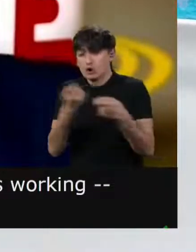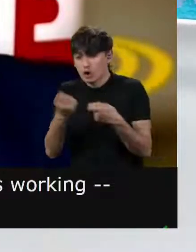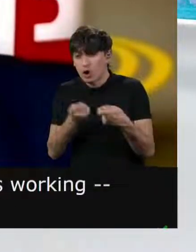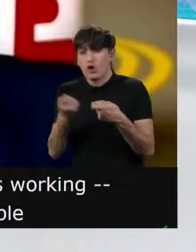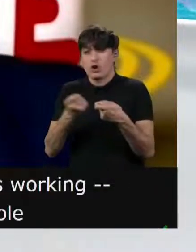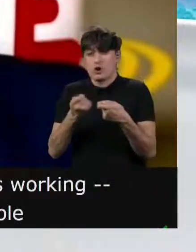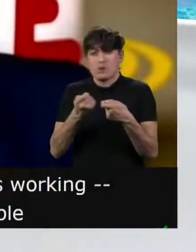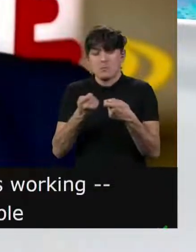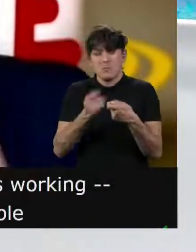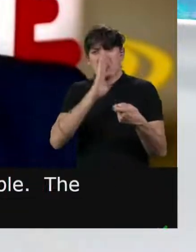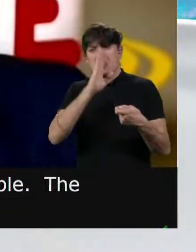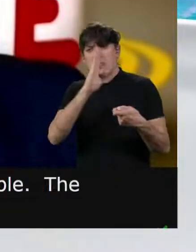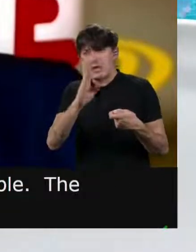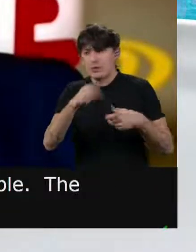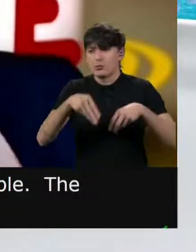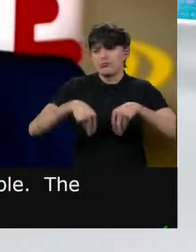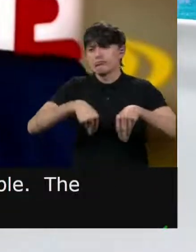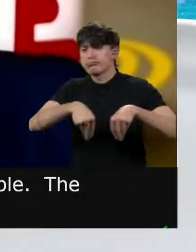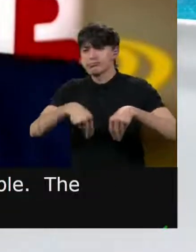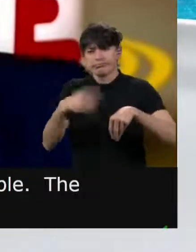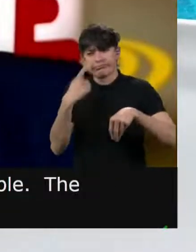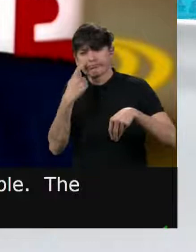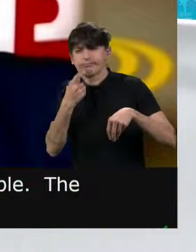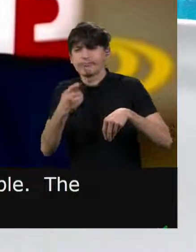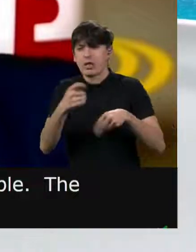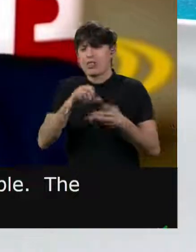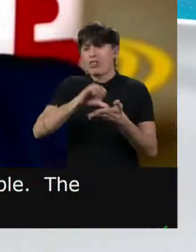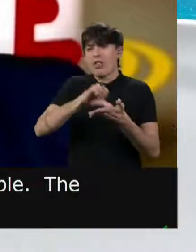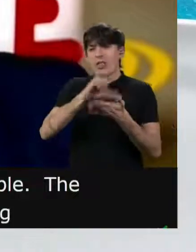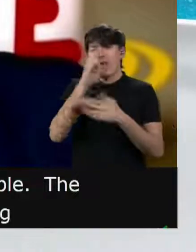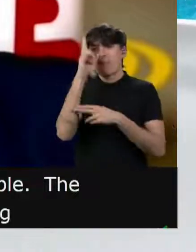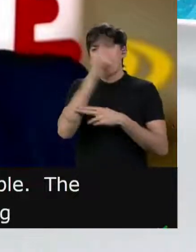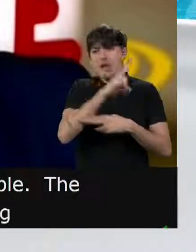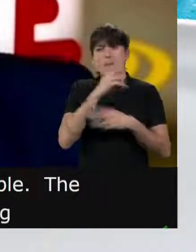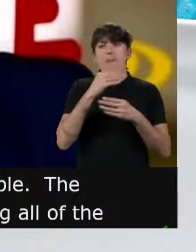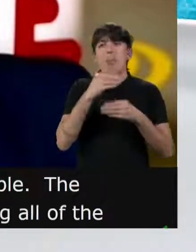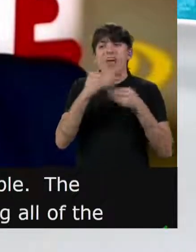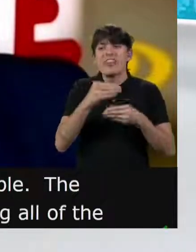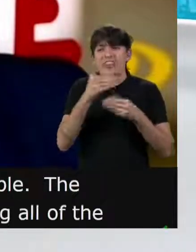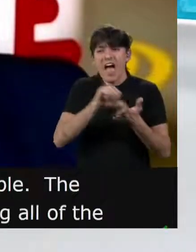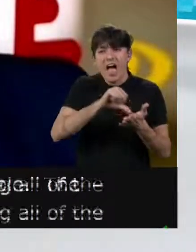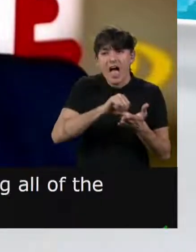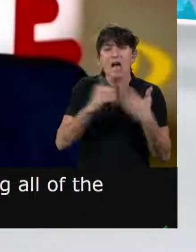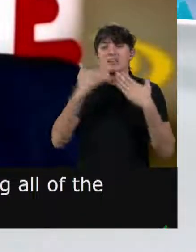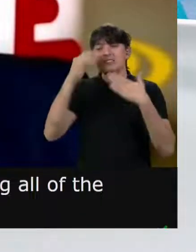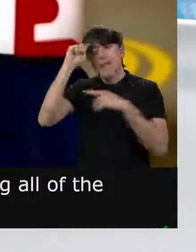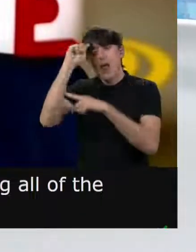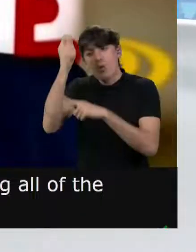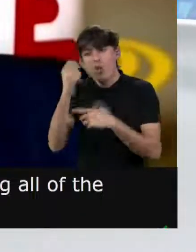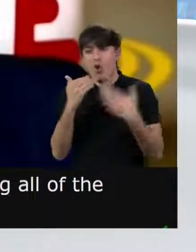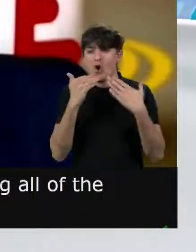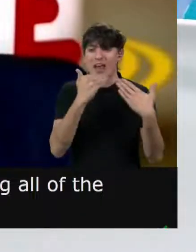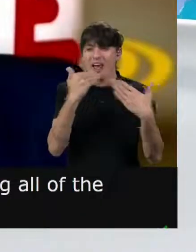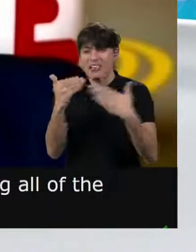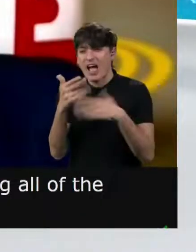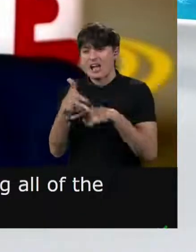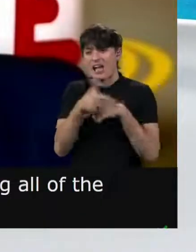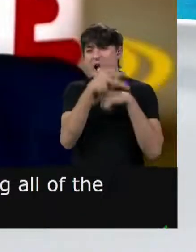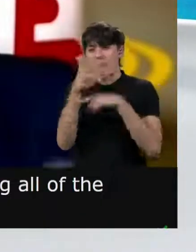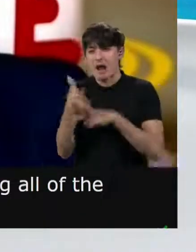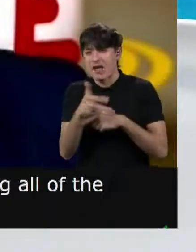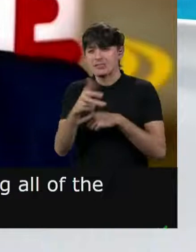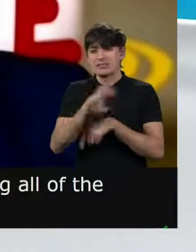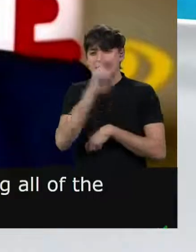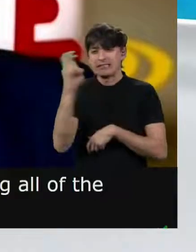people doing all of the technical work, image, people in Boadilla who are doing all of that